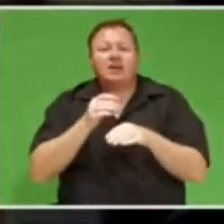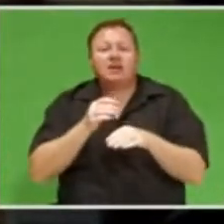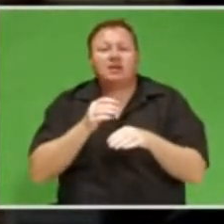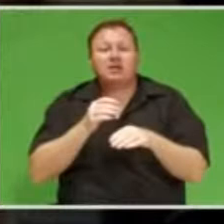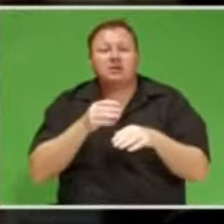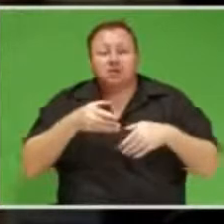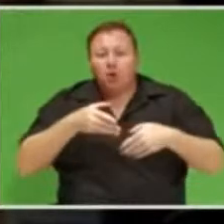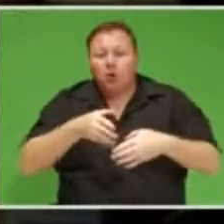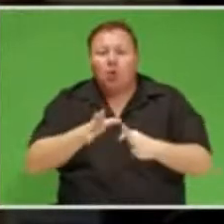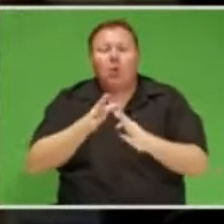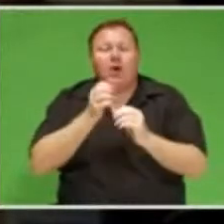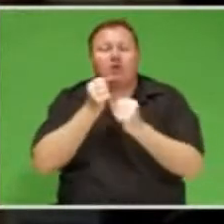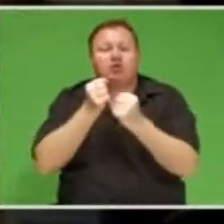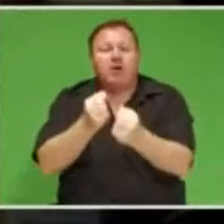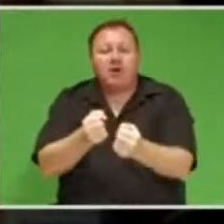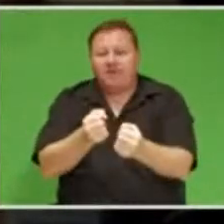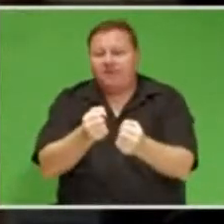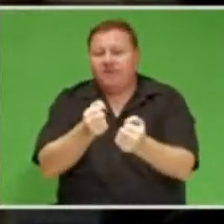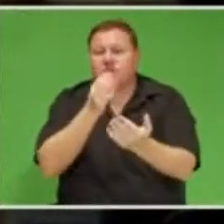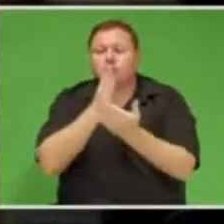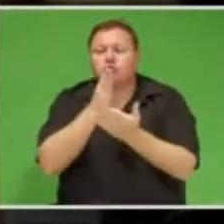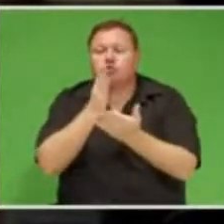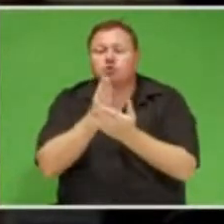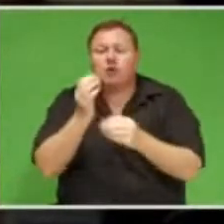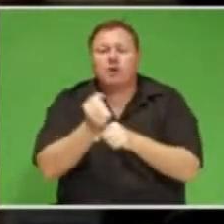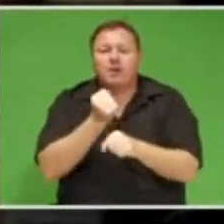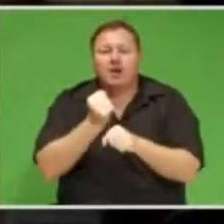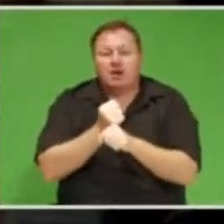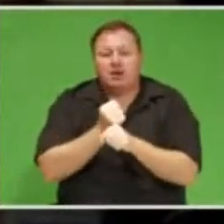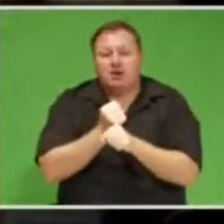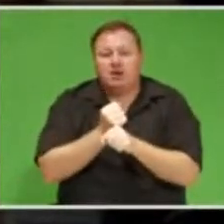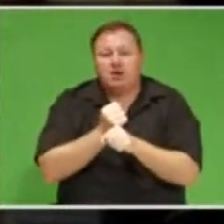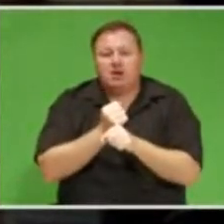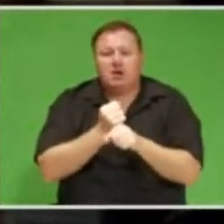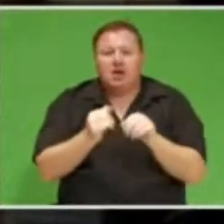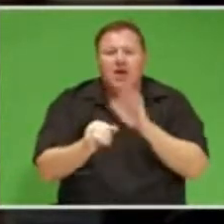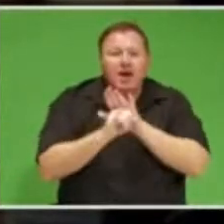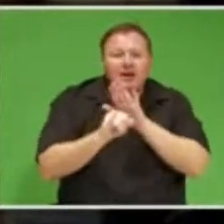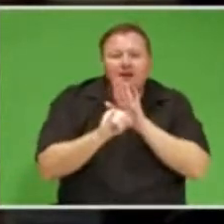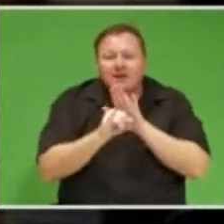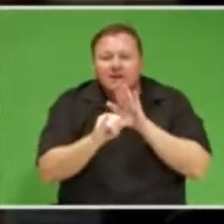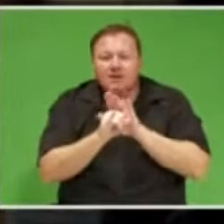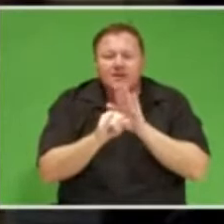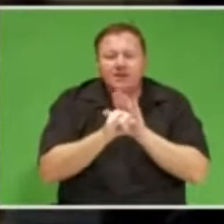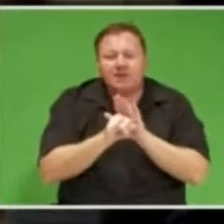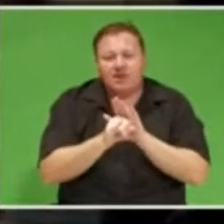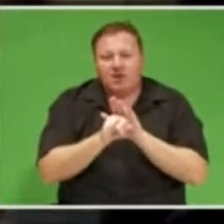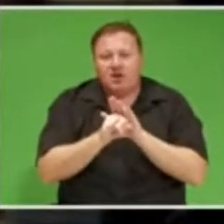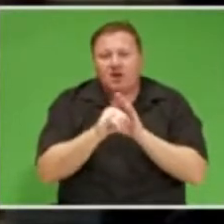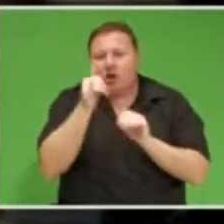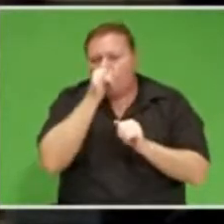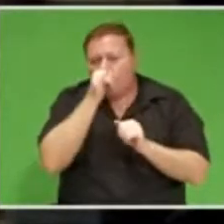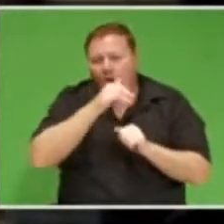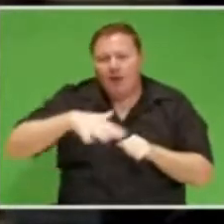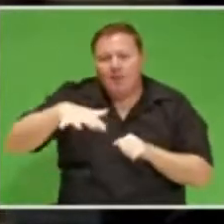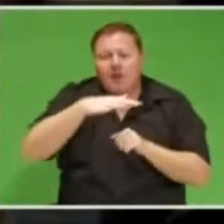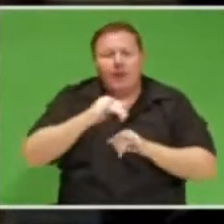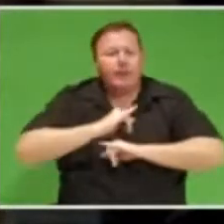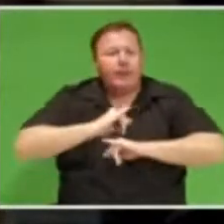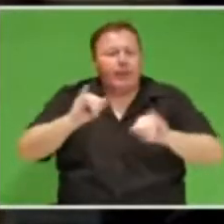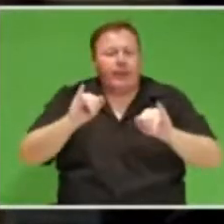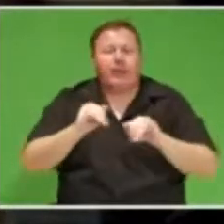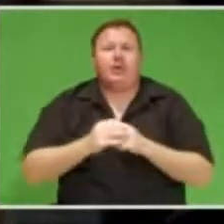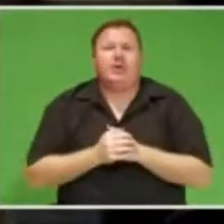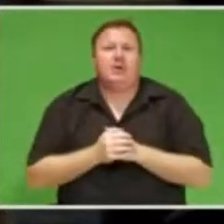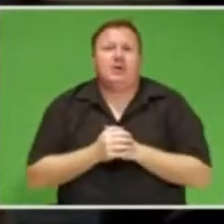more sophisticated way to identify target crime hotspots. Significantly,